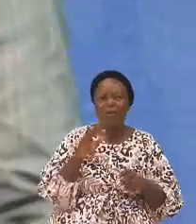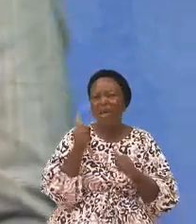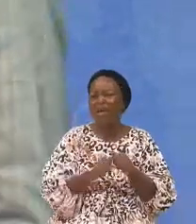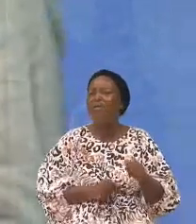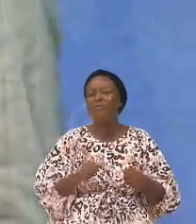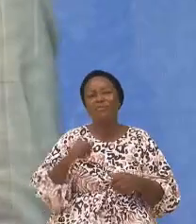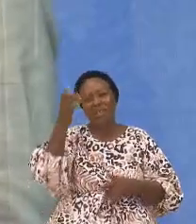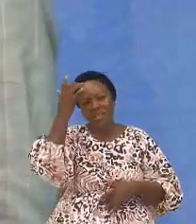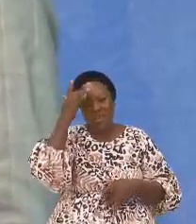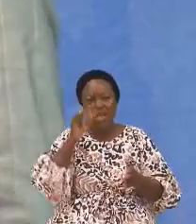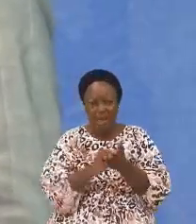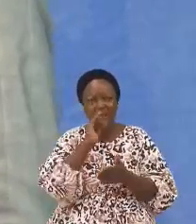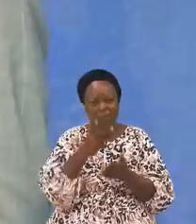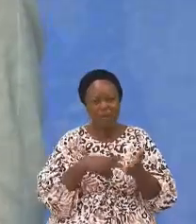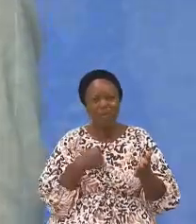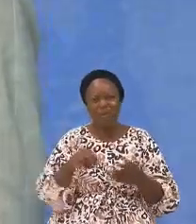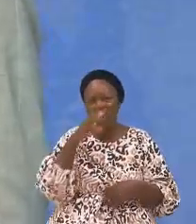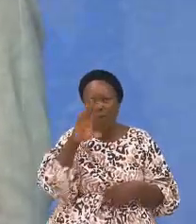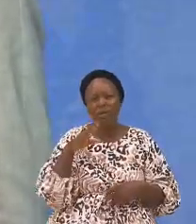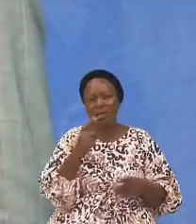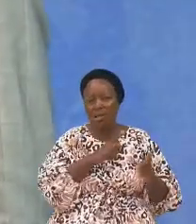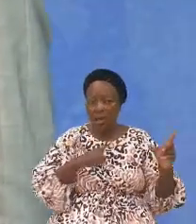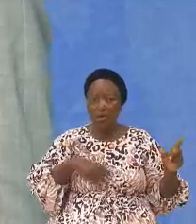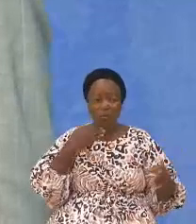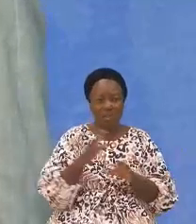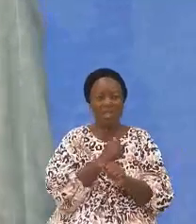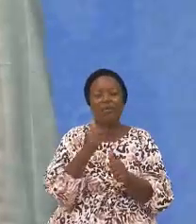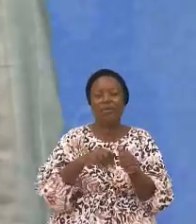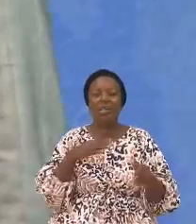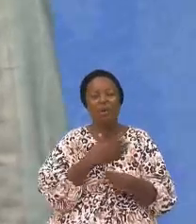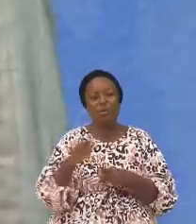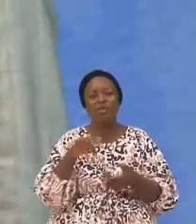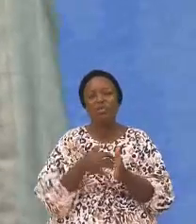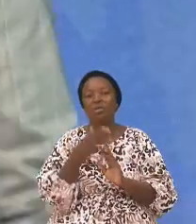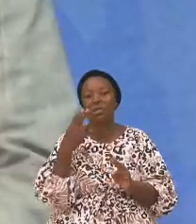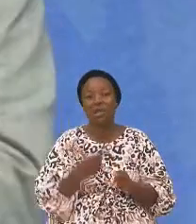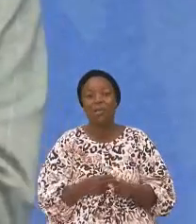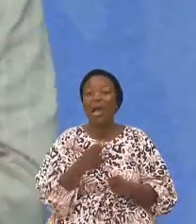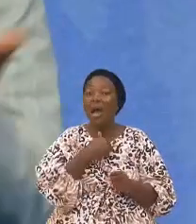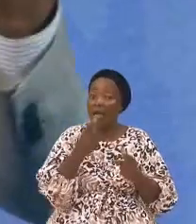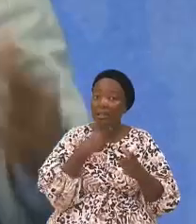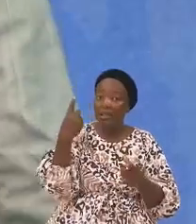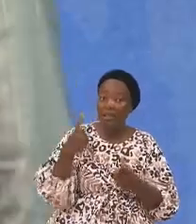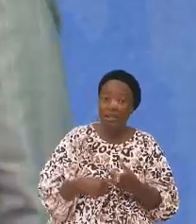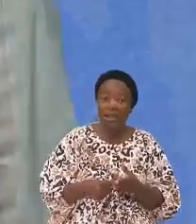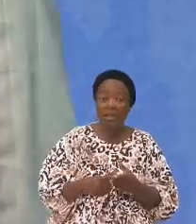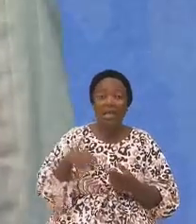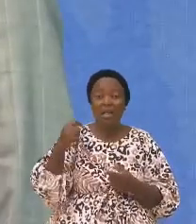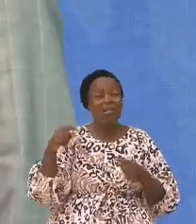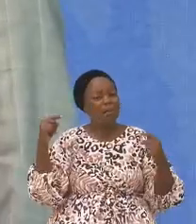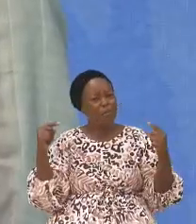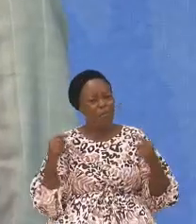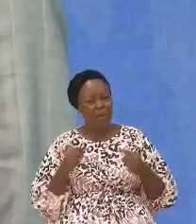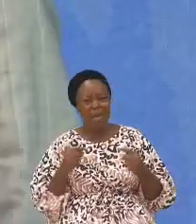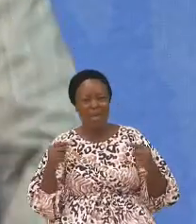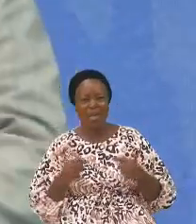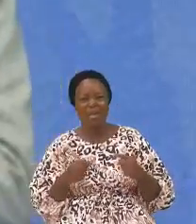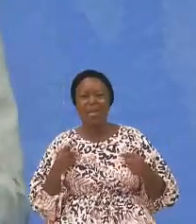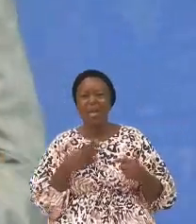pain and the plague of every sickness, that's part of the curse, the Lord will take everything